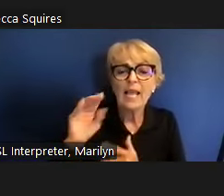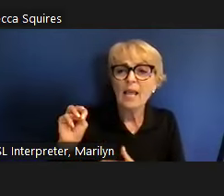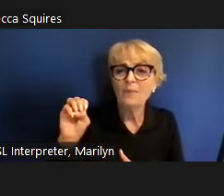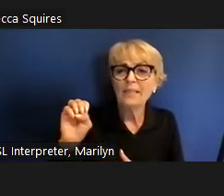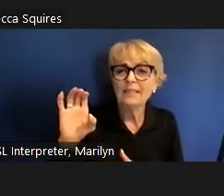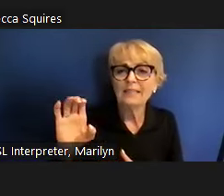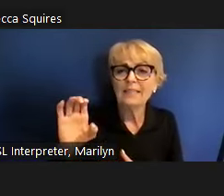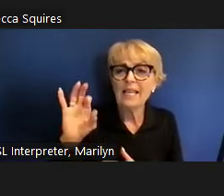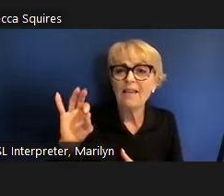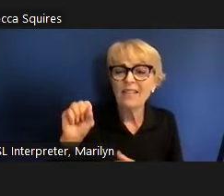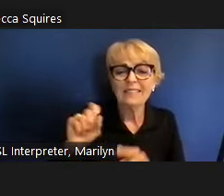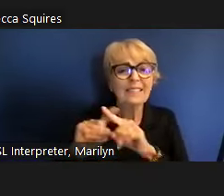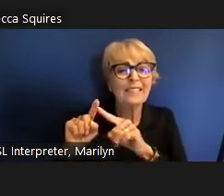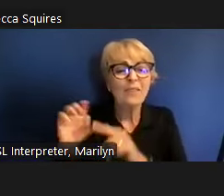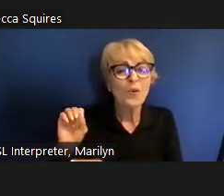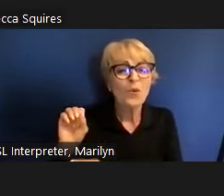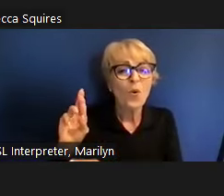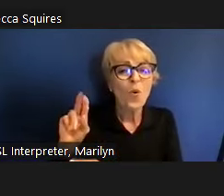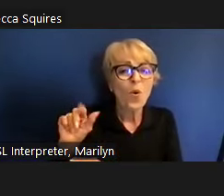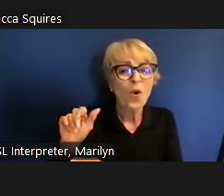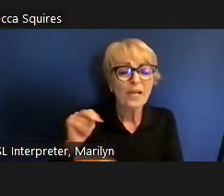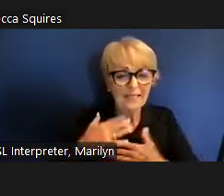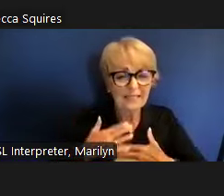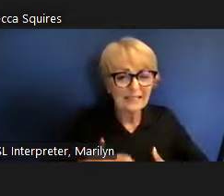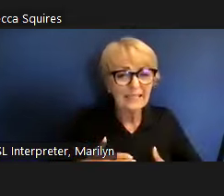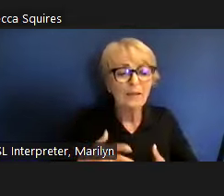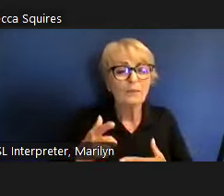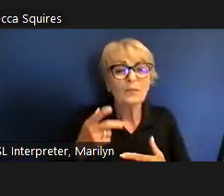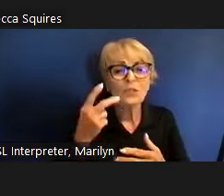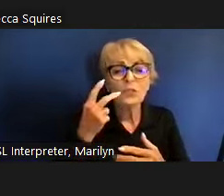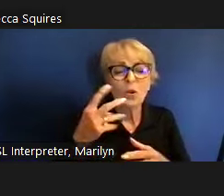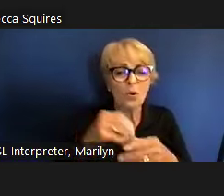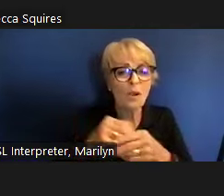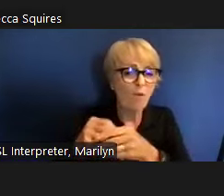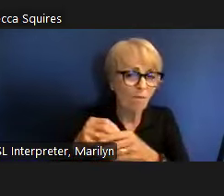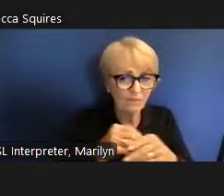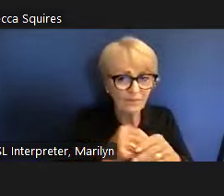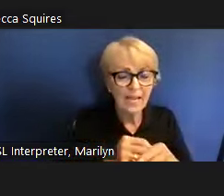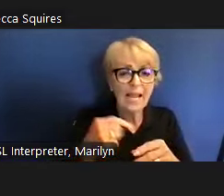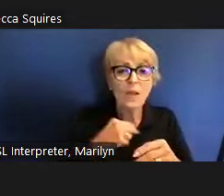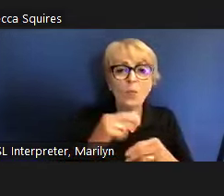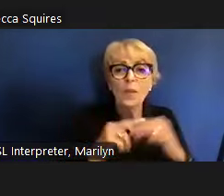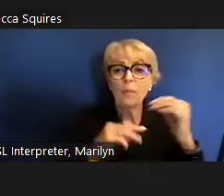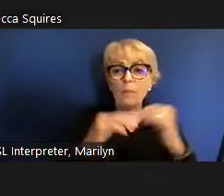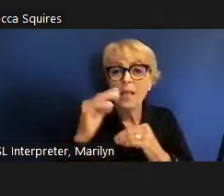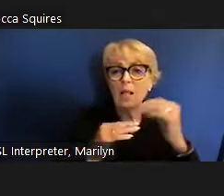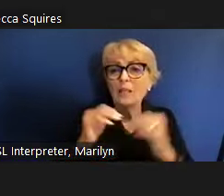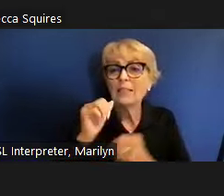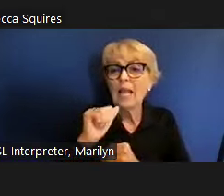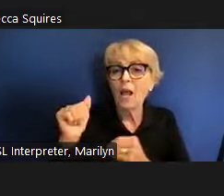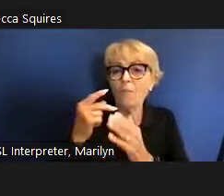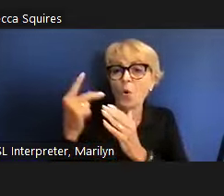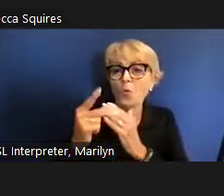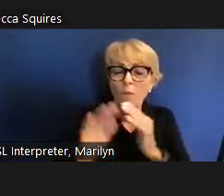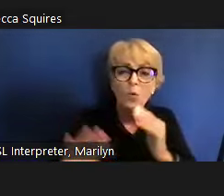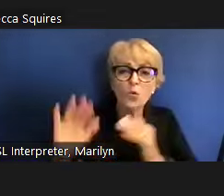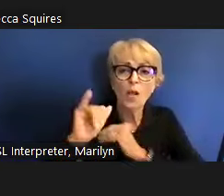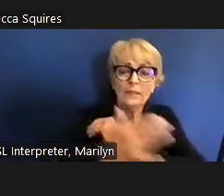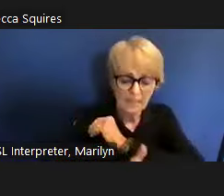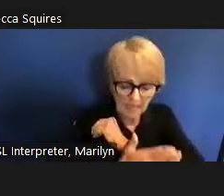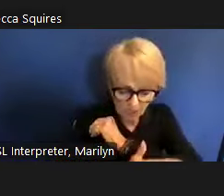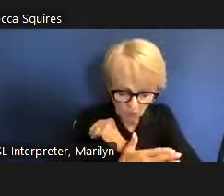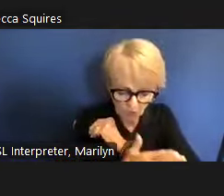organ systems. As you saw, so many are involved. And we built a program across the country